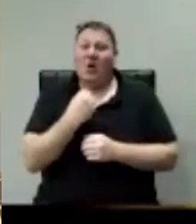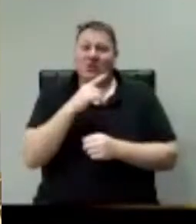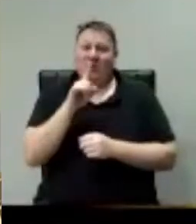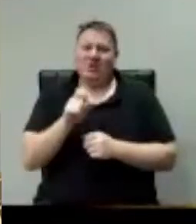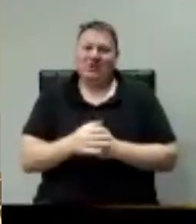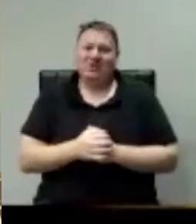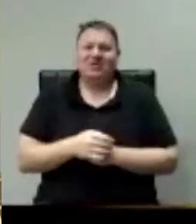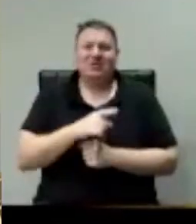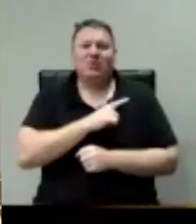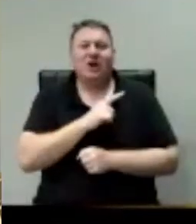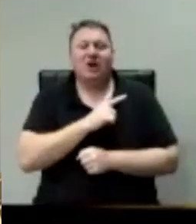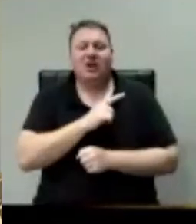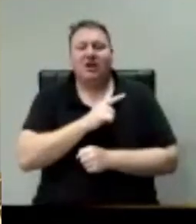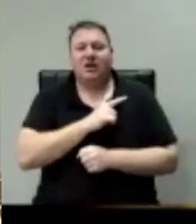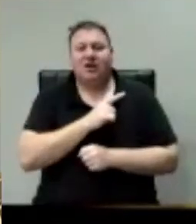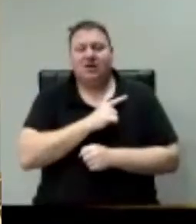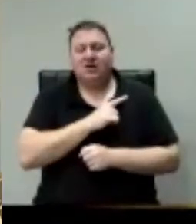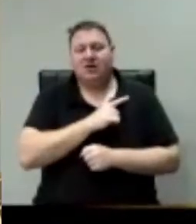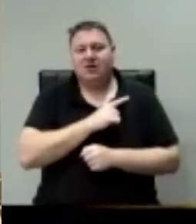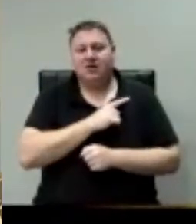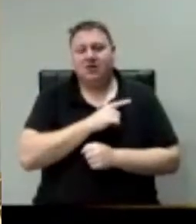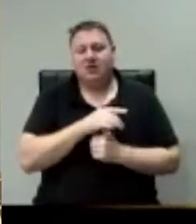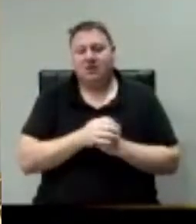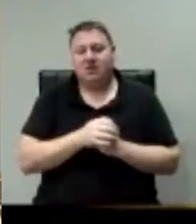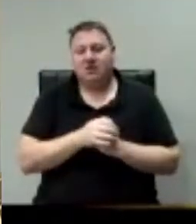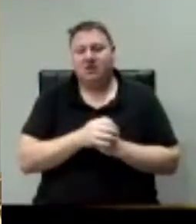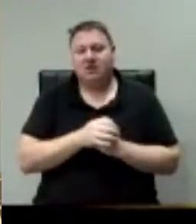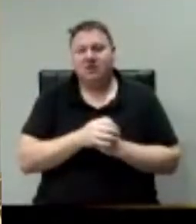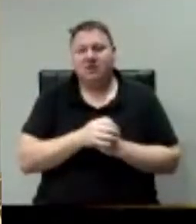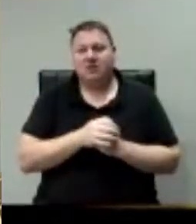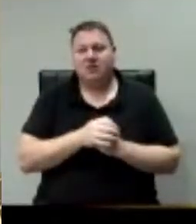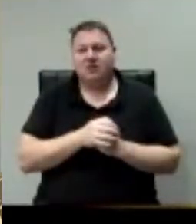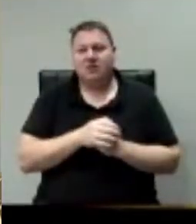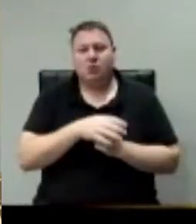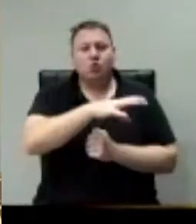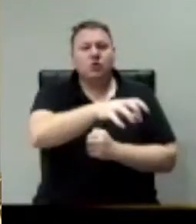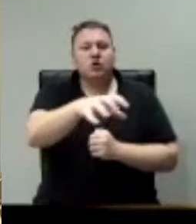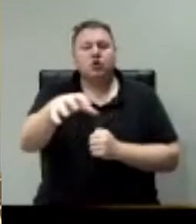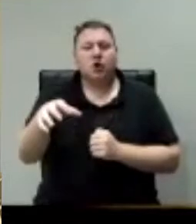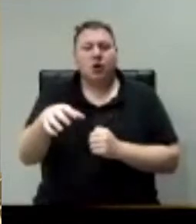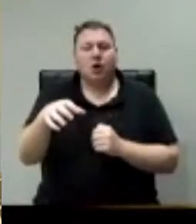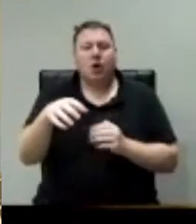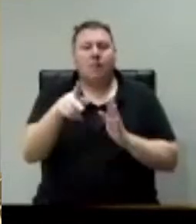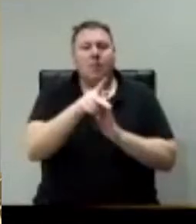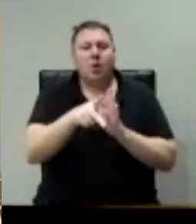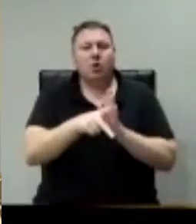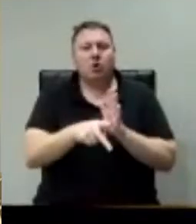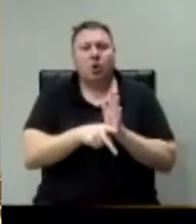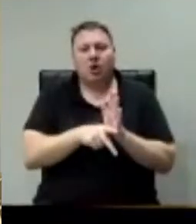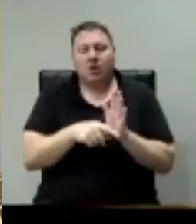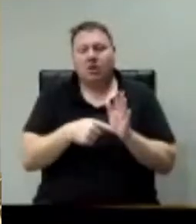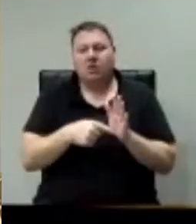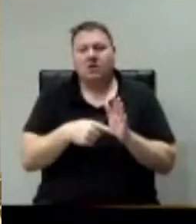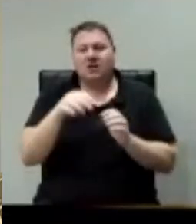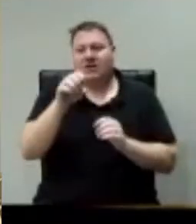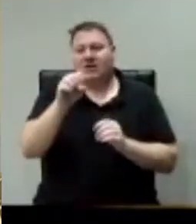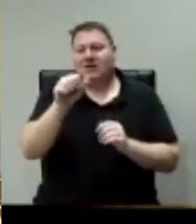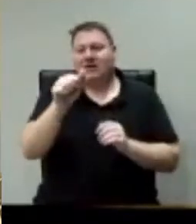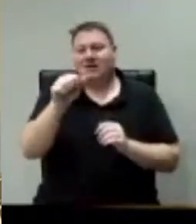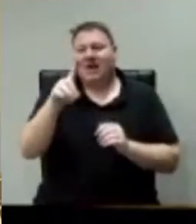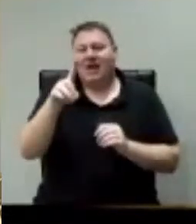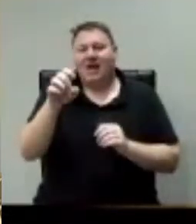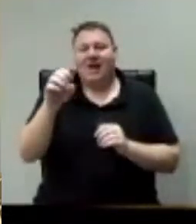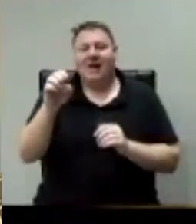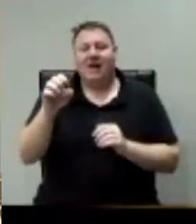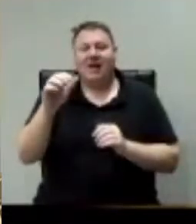had there was a regional protocol called the SADC Protocol on Gender